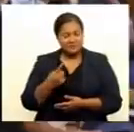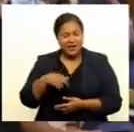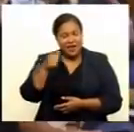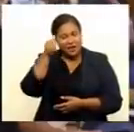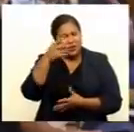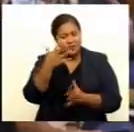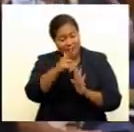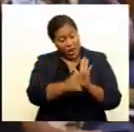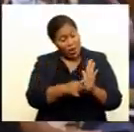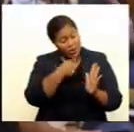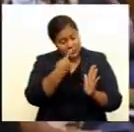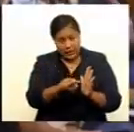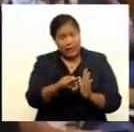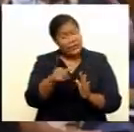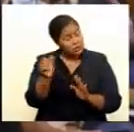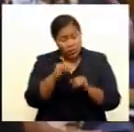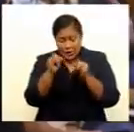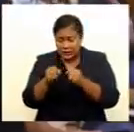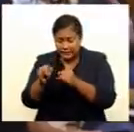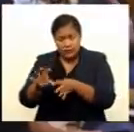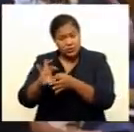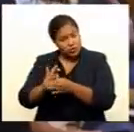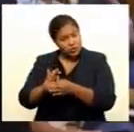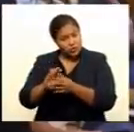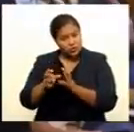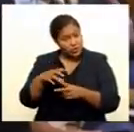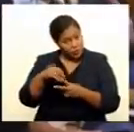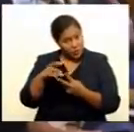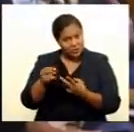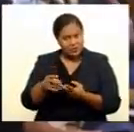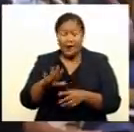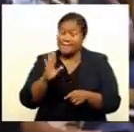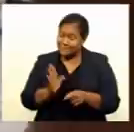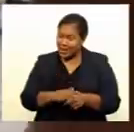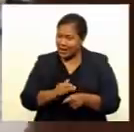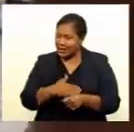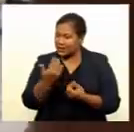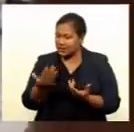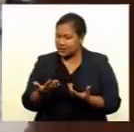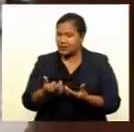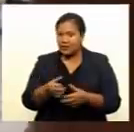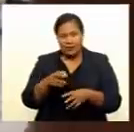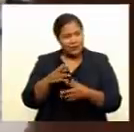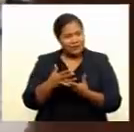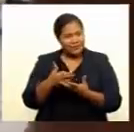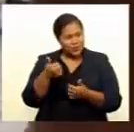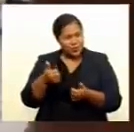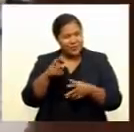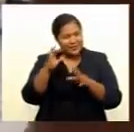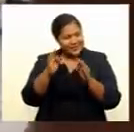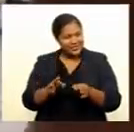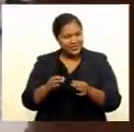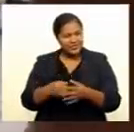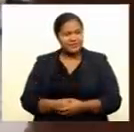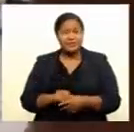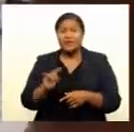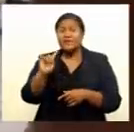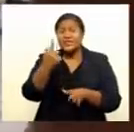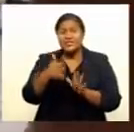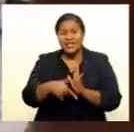law says that it's an individual choice, but make a wise choice. For the first time, we